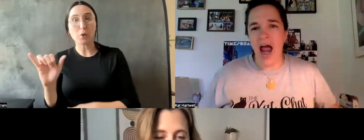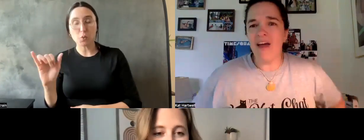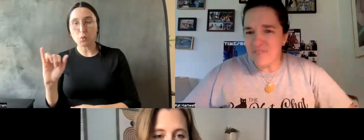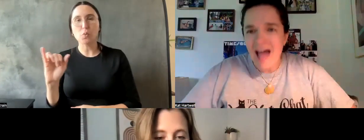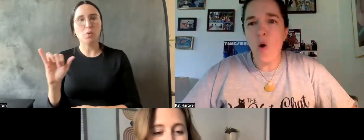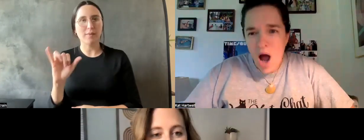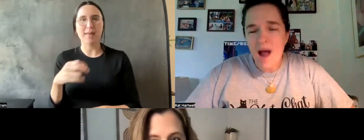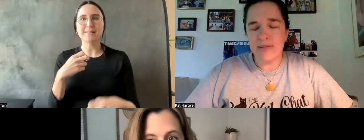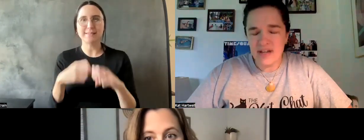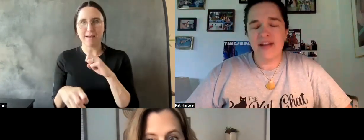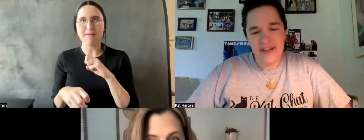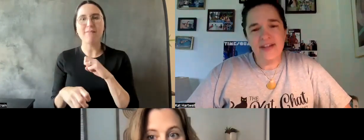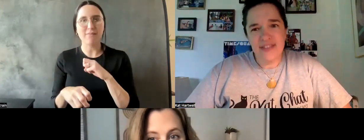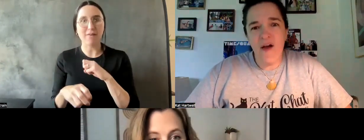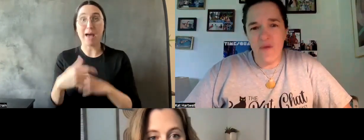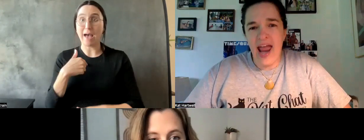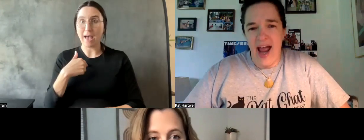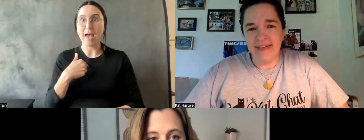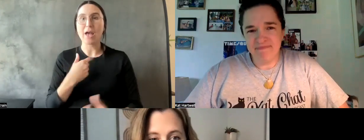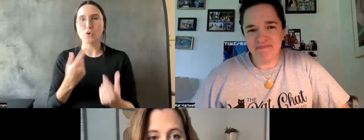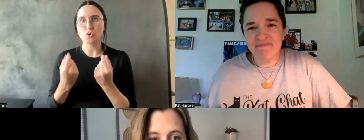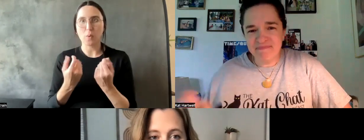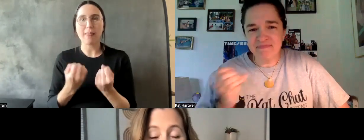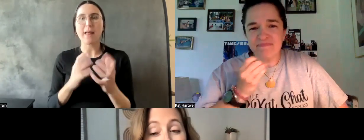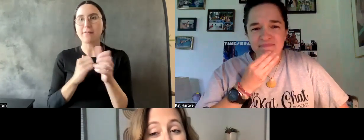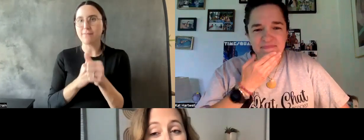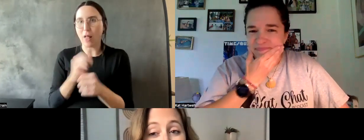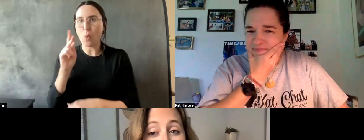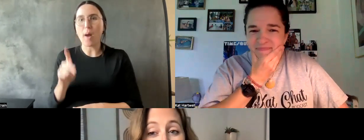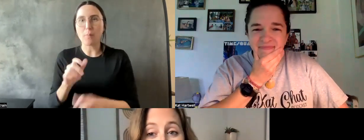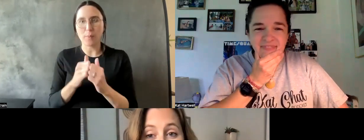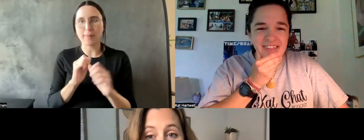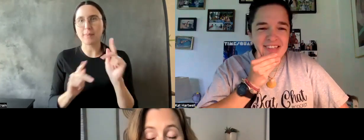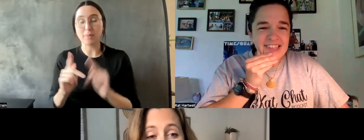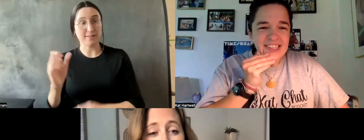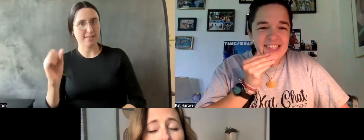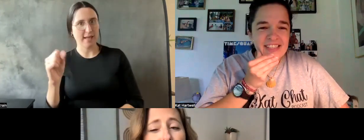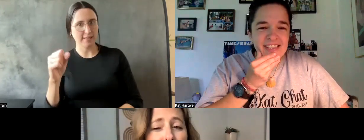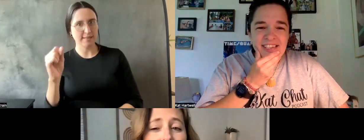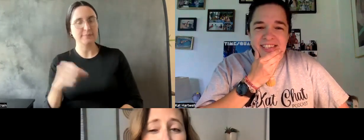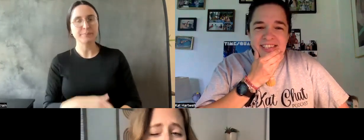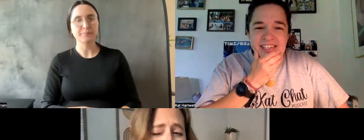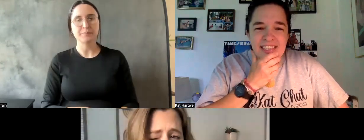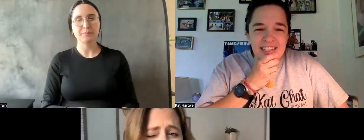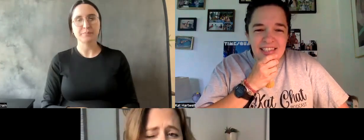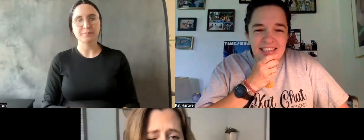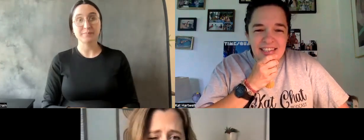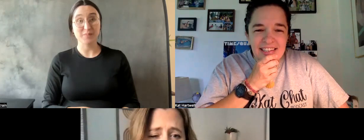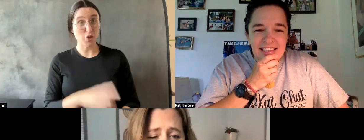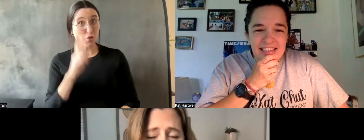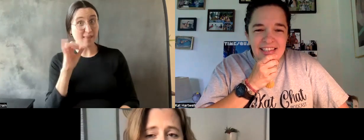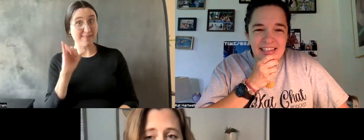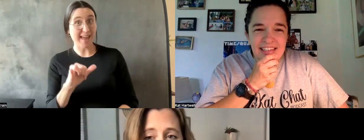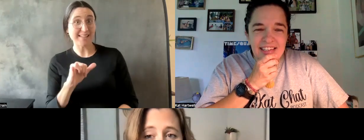I do a lot of follow-up. So. Yeah. And that's probably, would you say that that's the